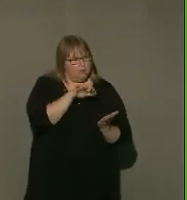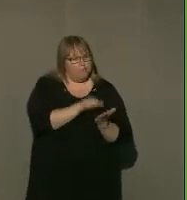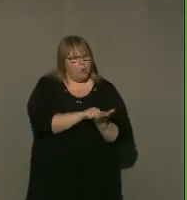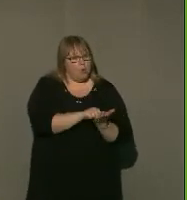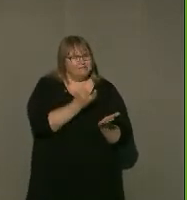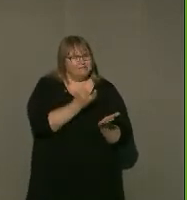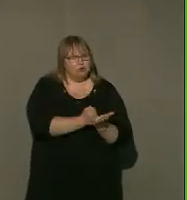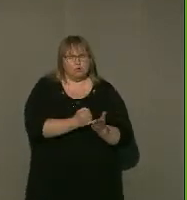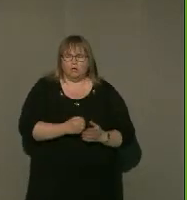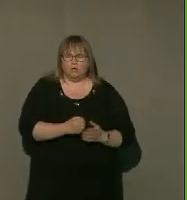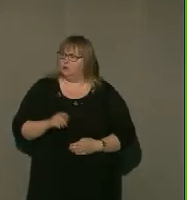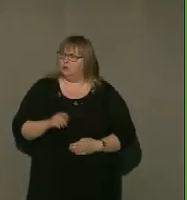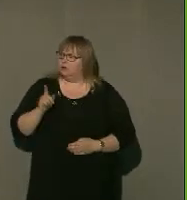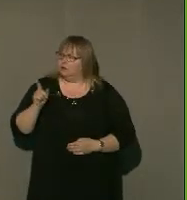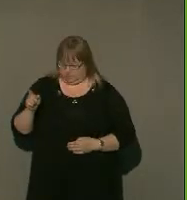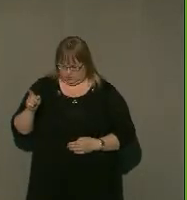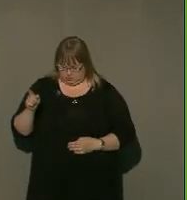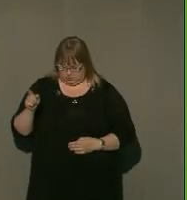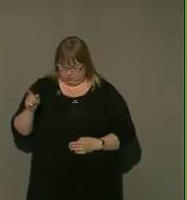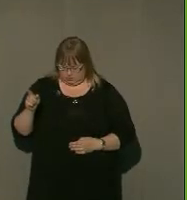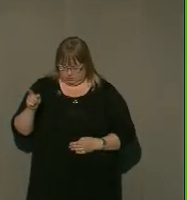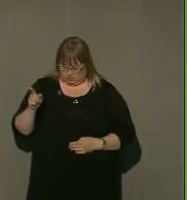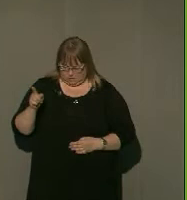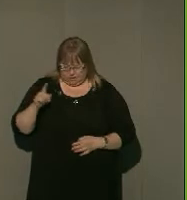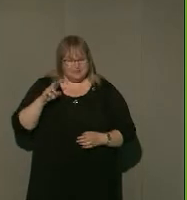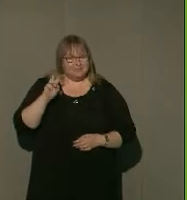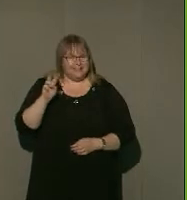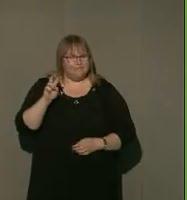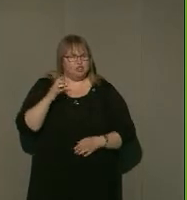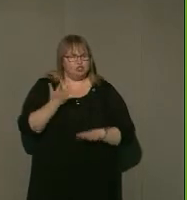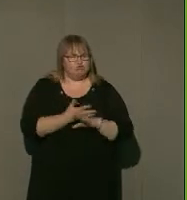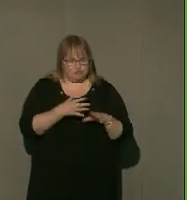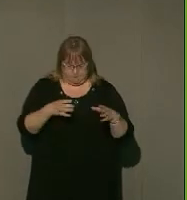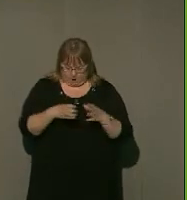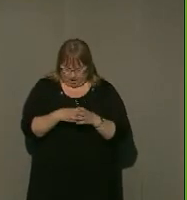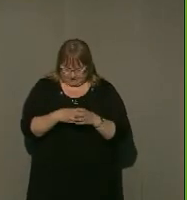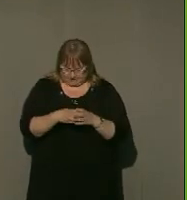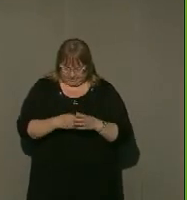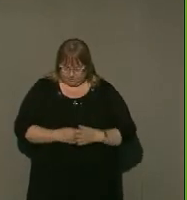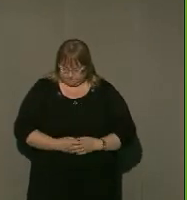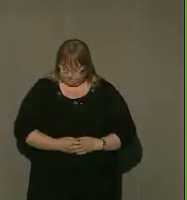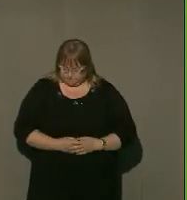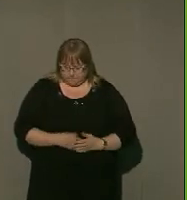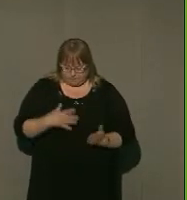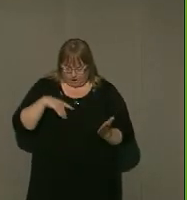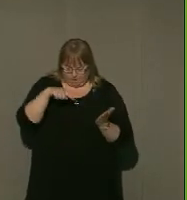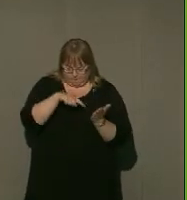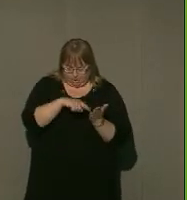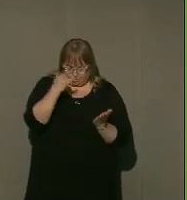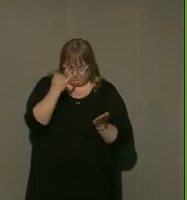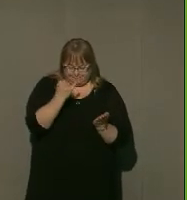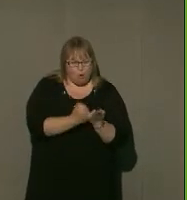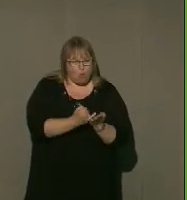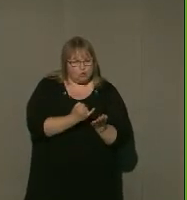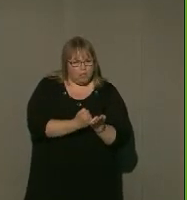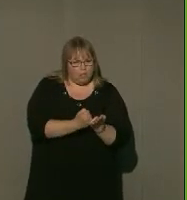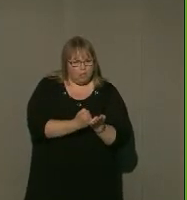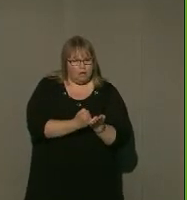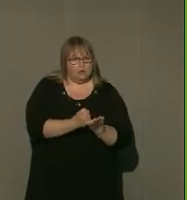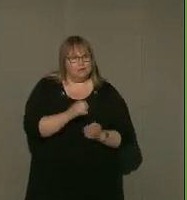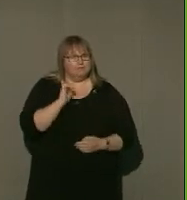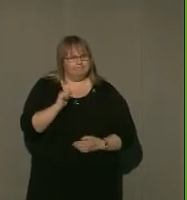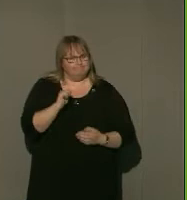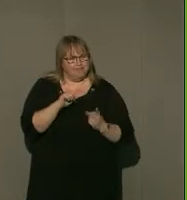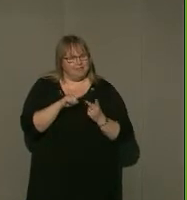Alan Borgars, North Staffordshire, Green Party. Conference, I'd like to raise a point of order. I did submit a speaker slip to rule the rest of the